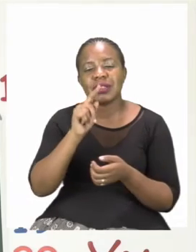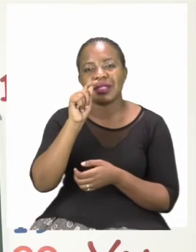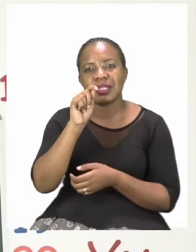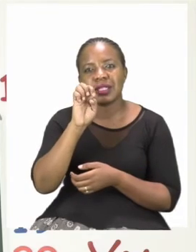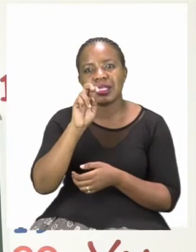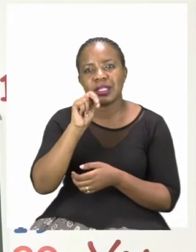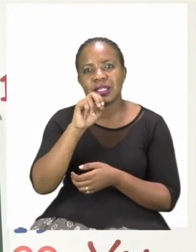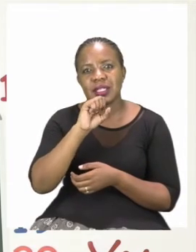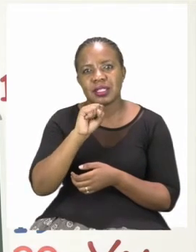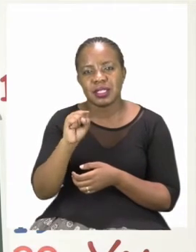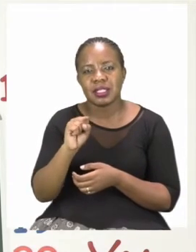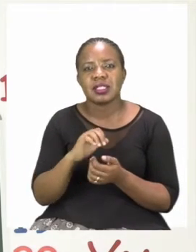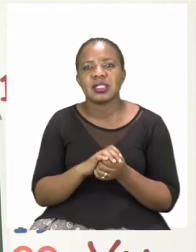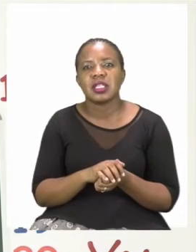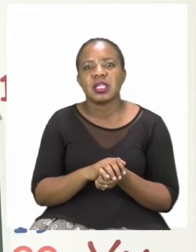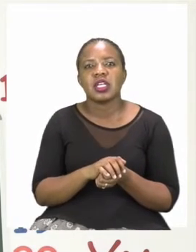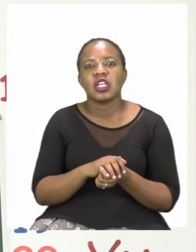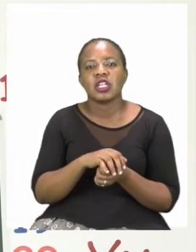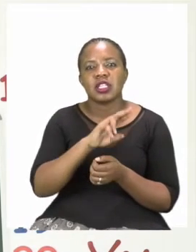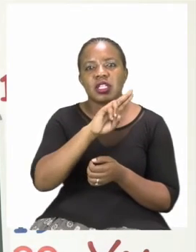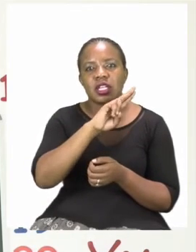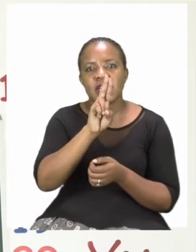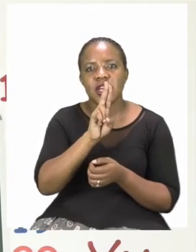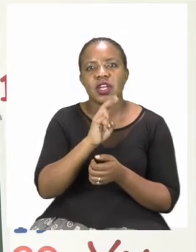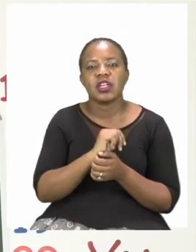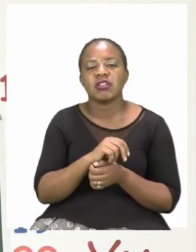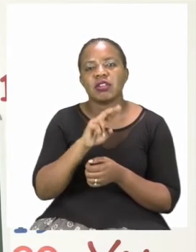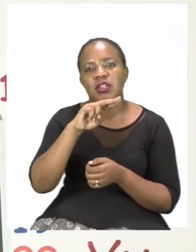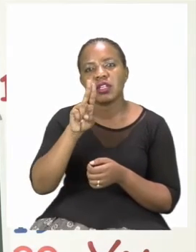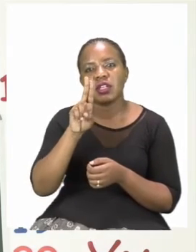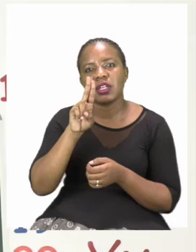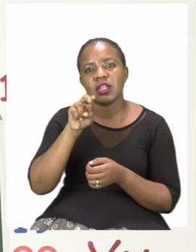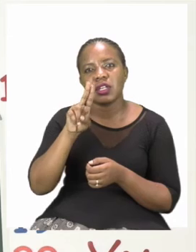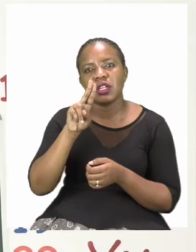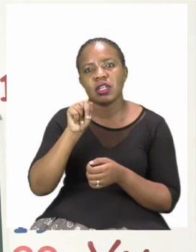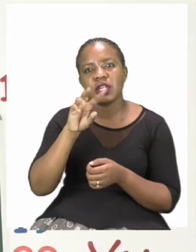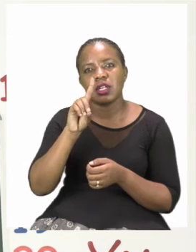line and finishes at the top line. Let's go.